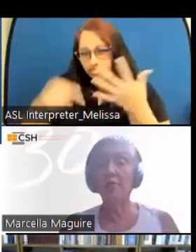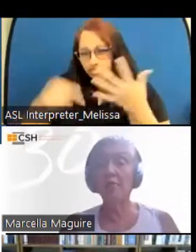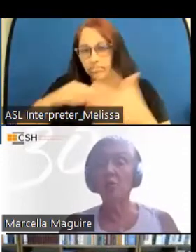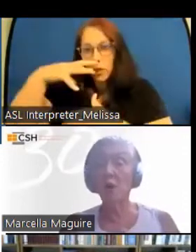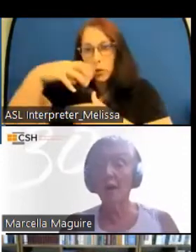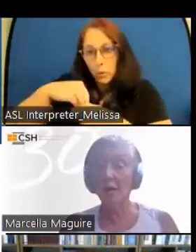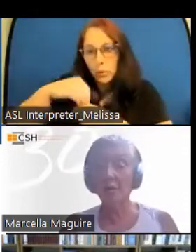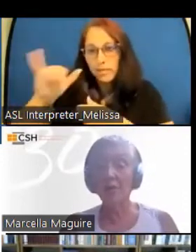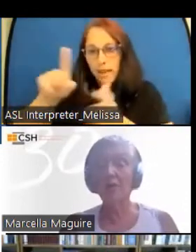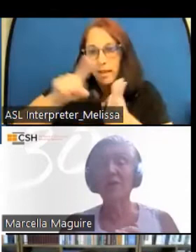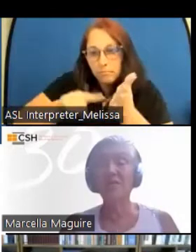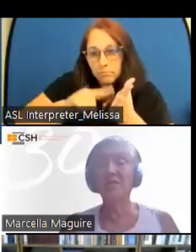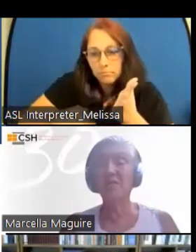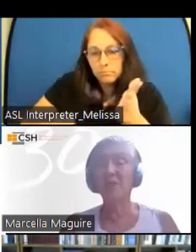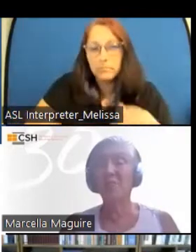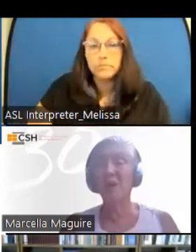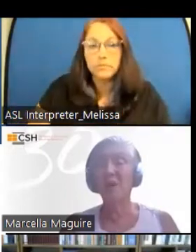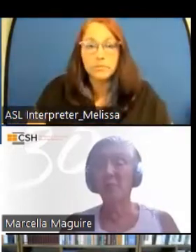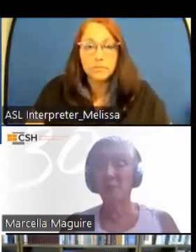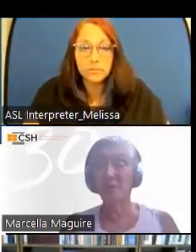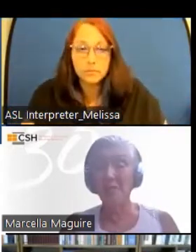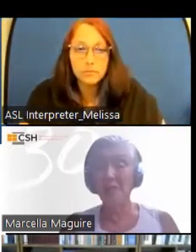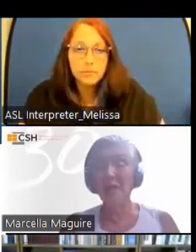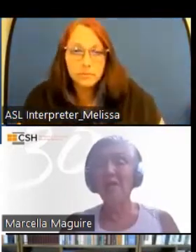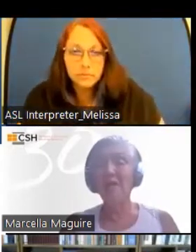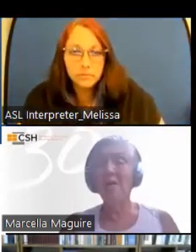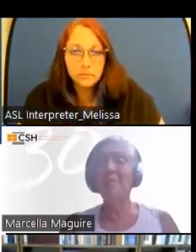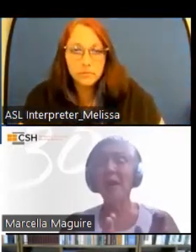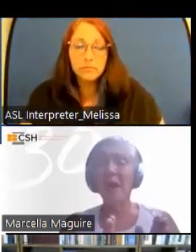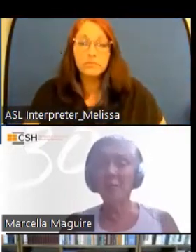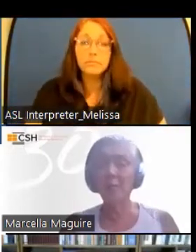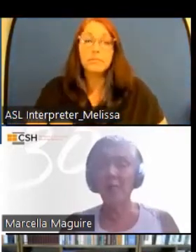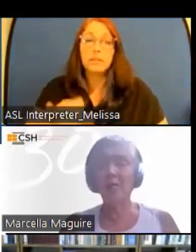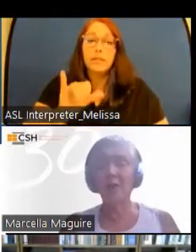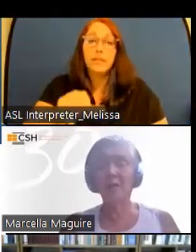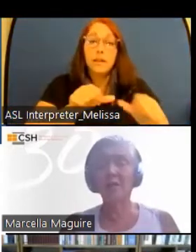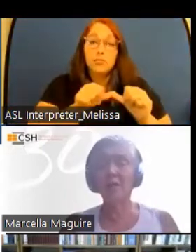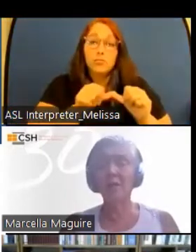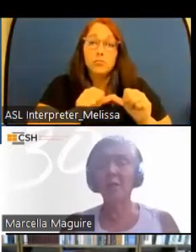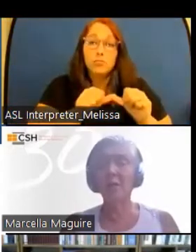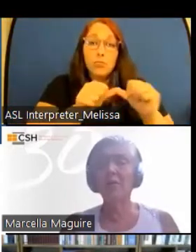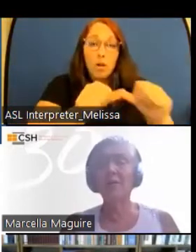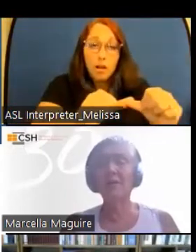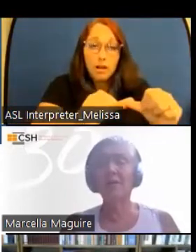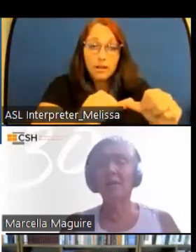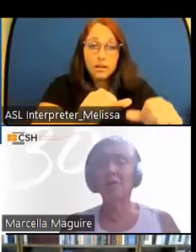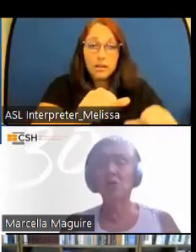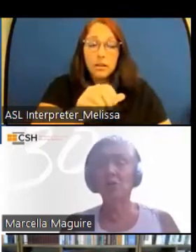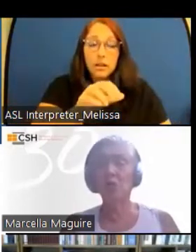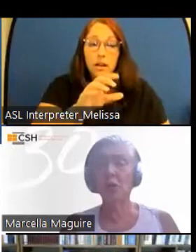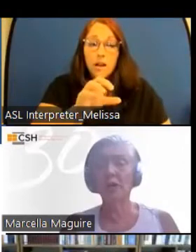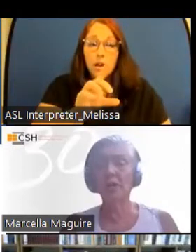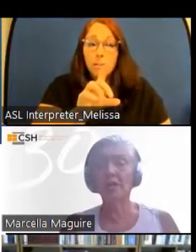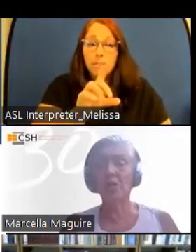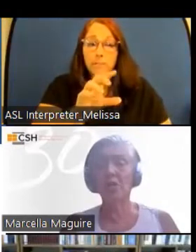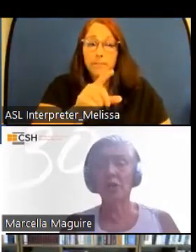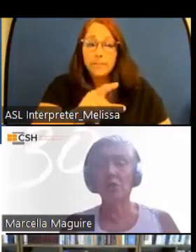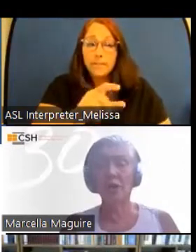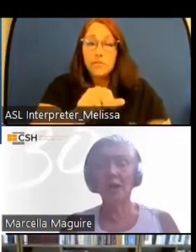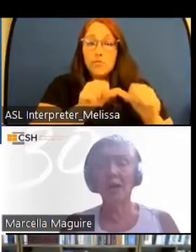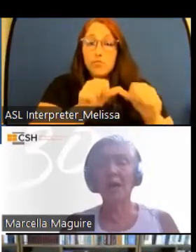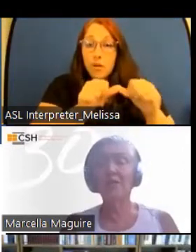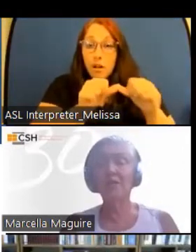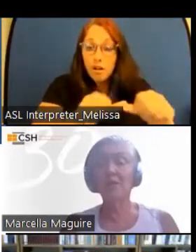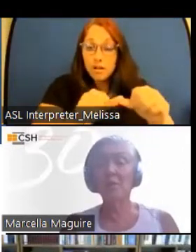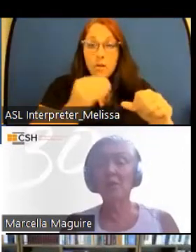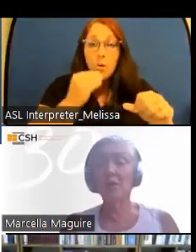with patterns of chronic homelessness had decreased by 8%. That was primarily in the earlier part of that decade between 2019 and